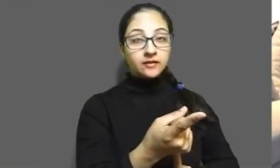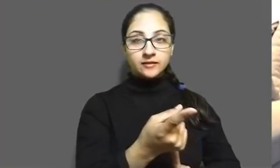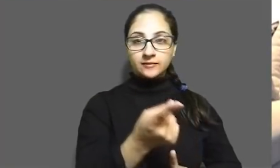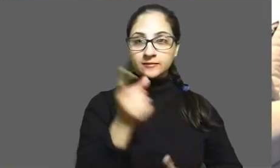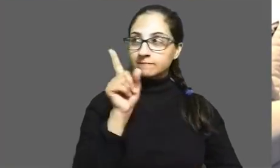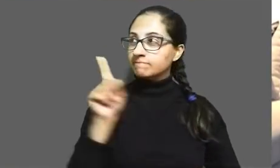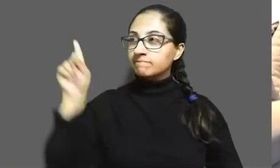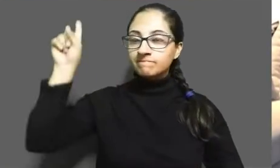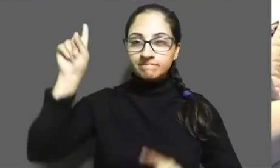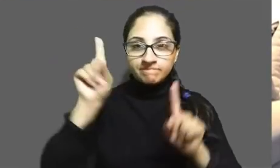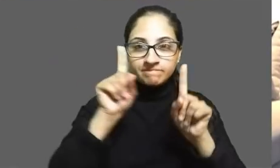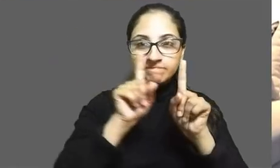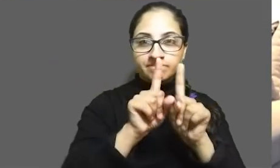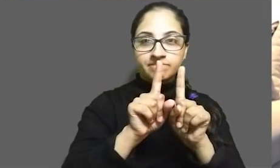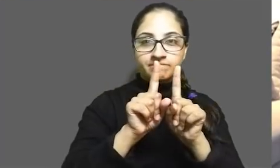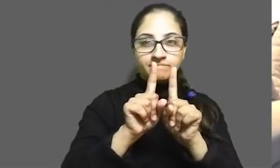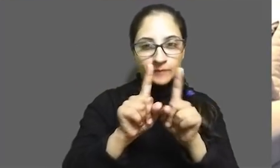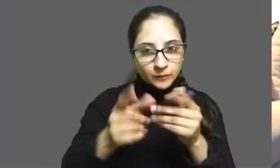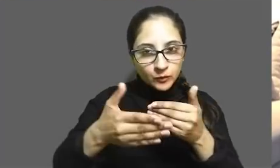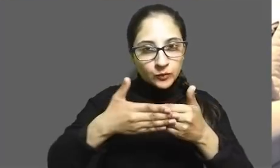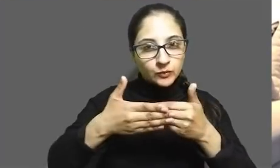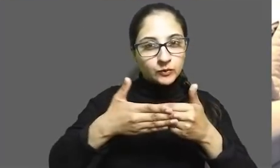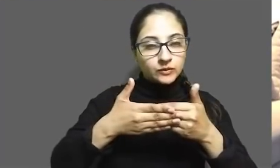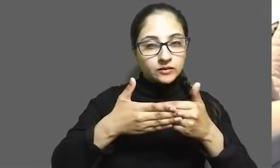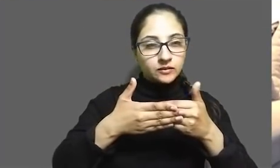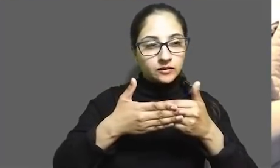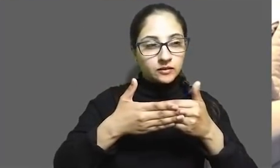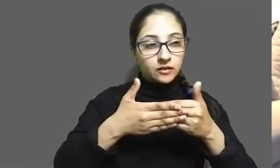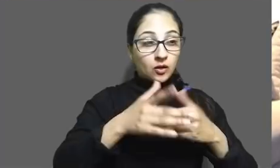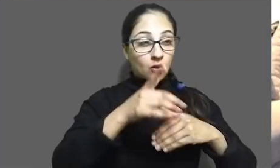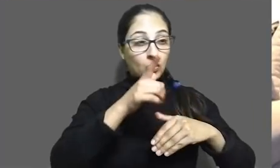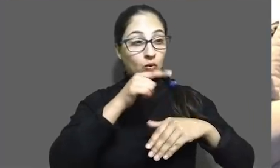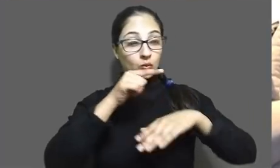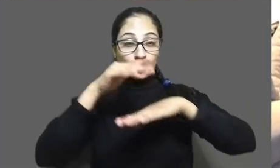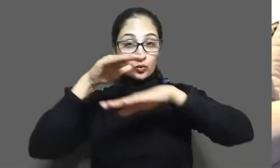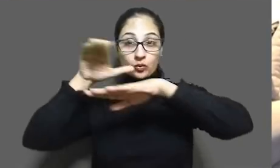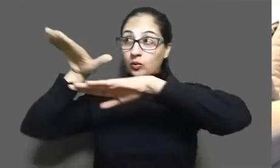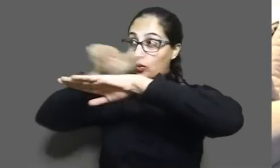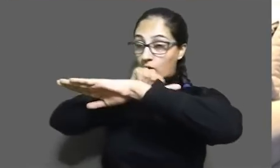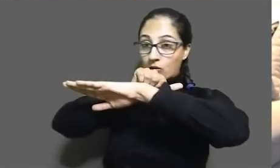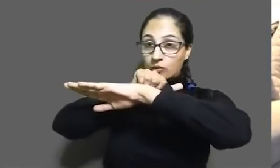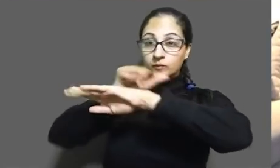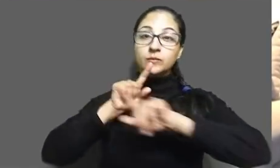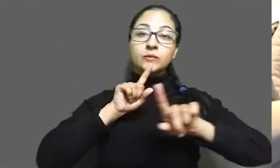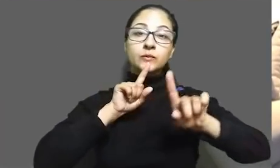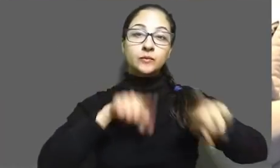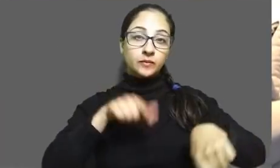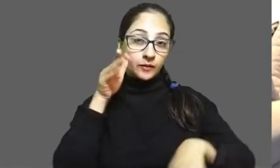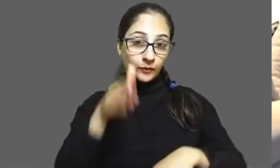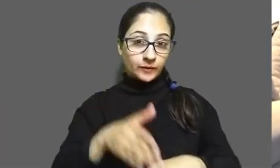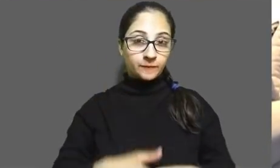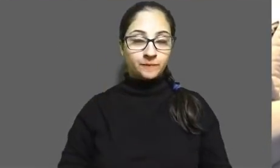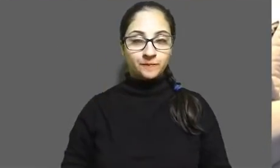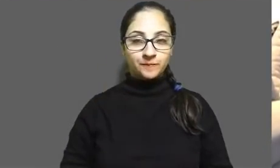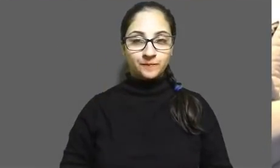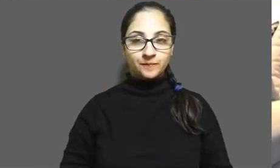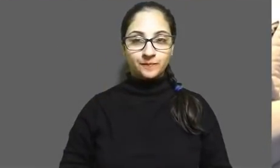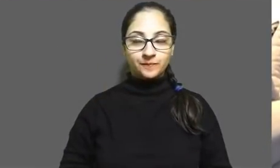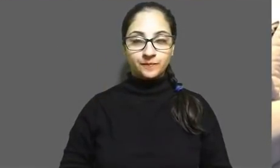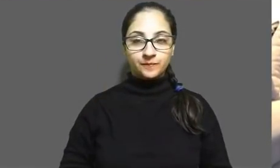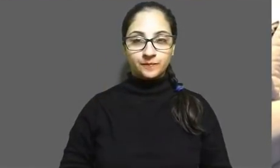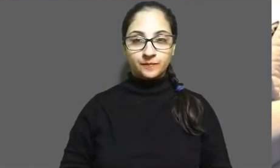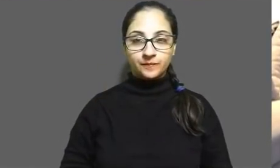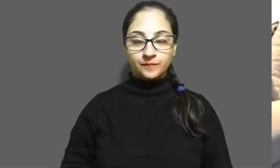am indeed very close. I answer the prayer of the supplicant who calls to me."